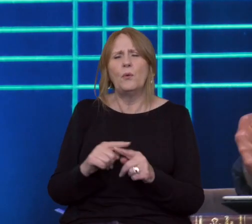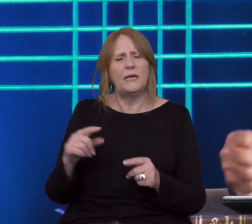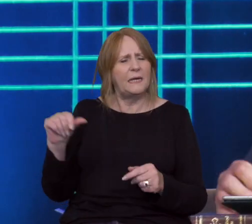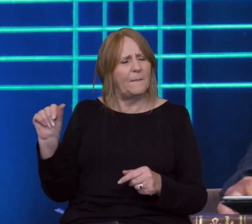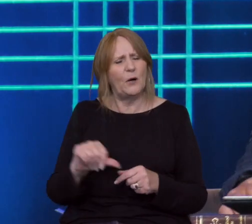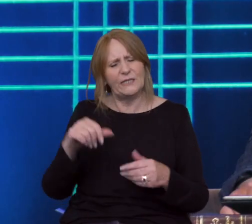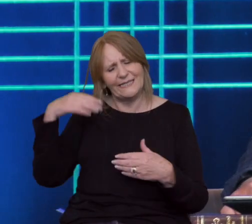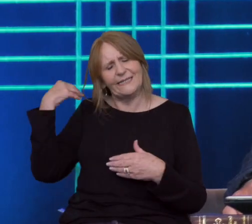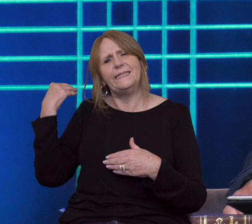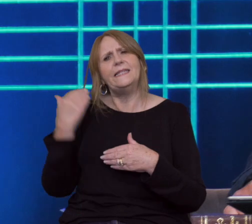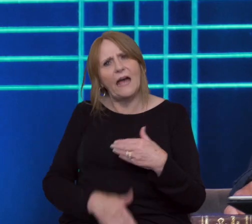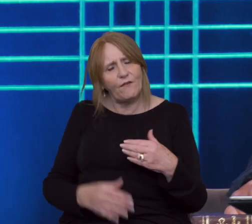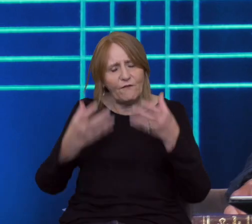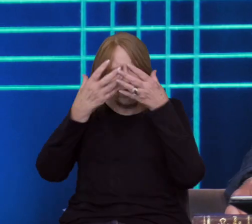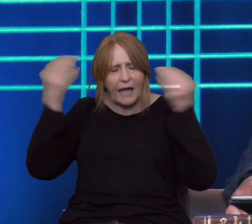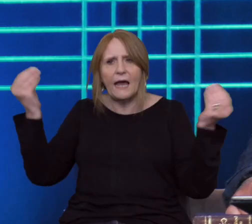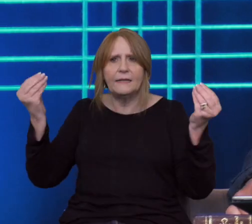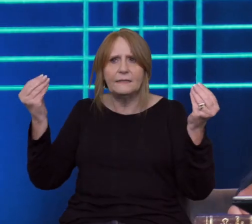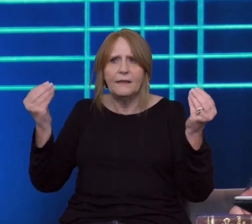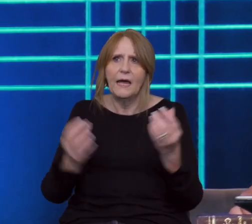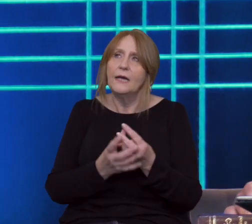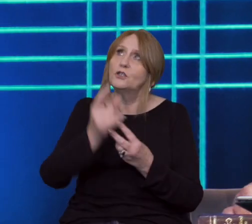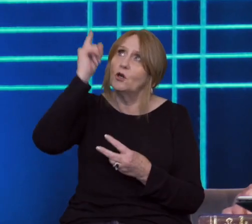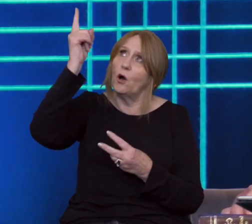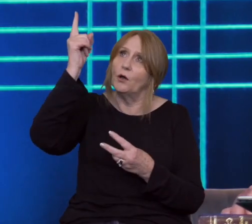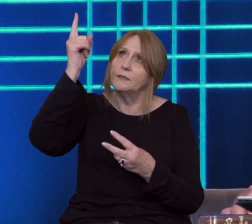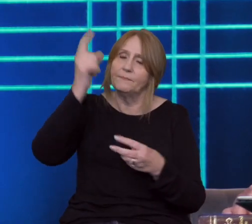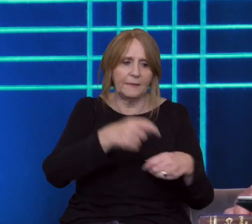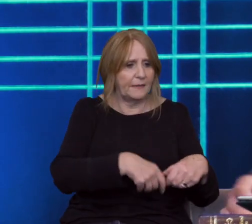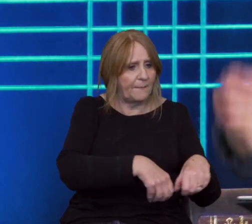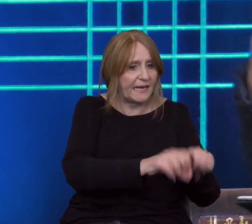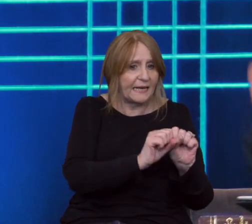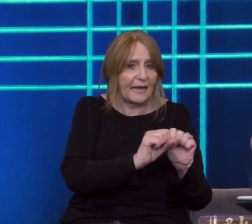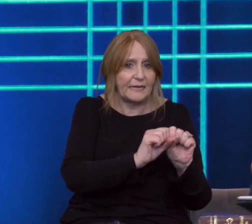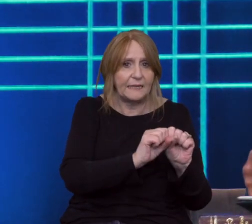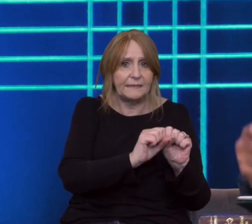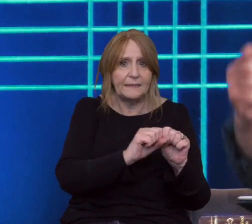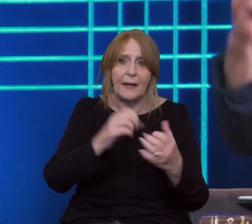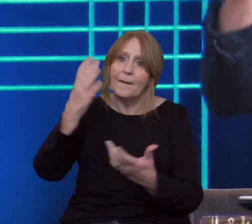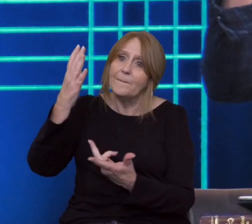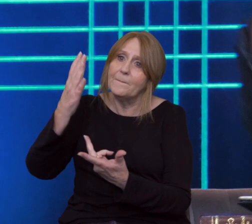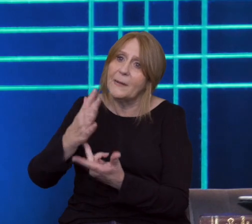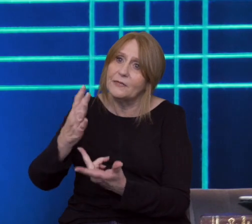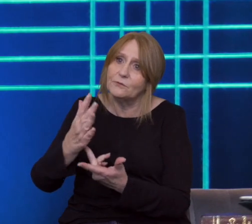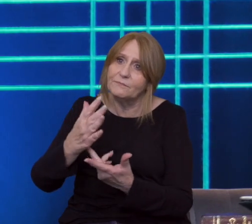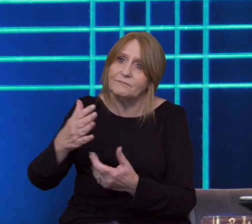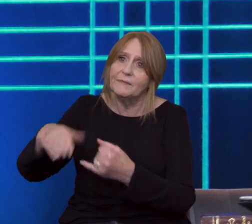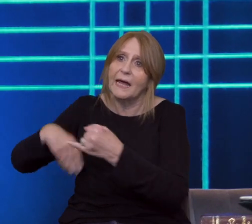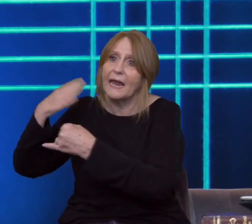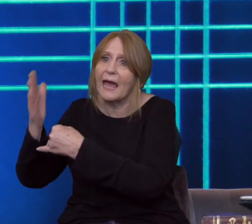it's God. It's God at the beginning, God in the middle, and God at the end. It's all